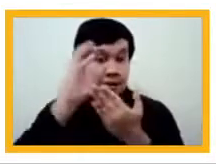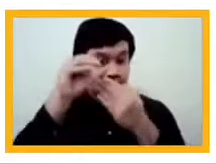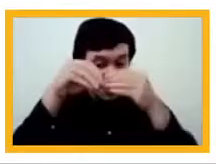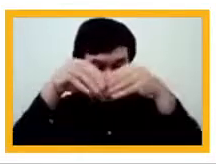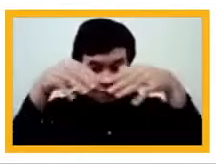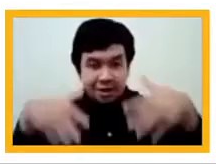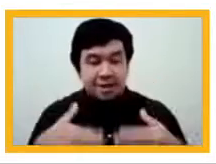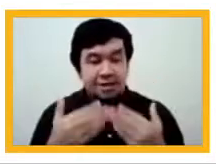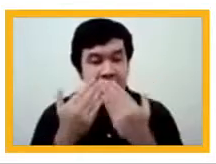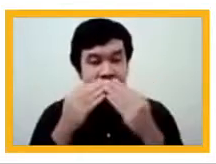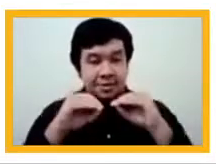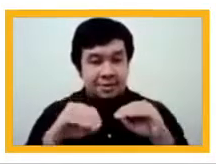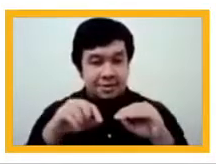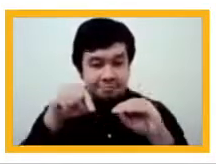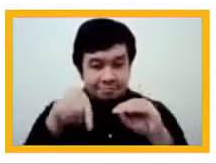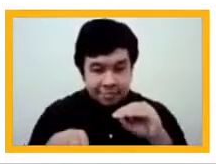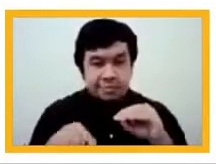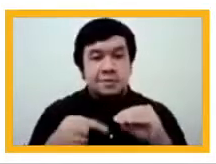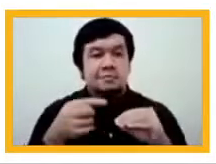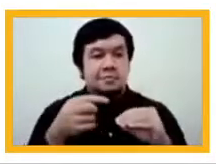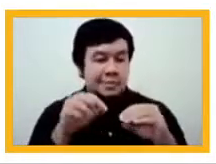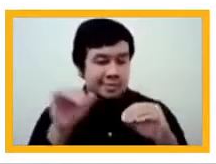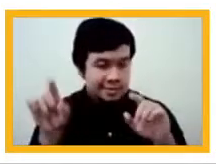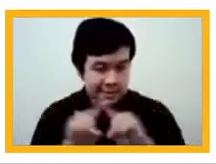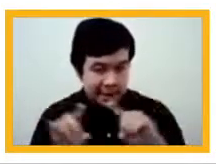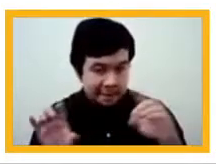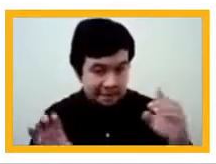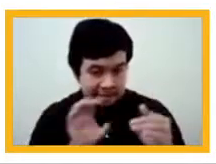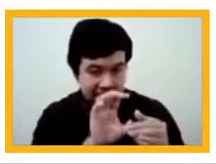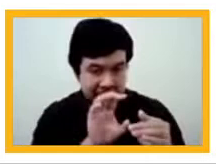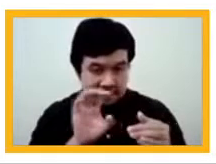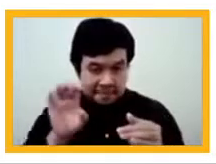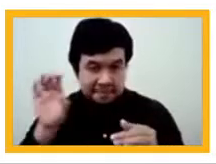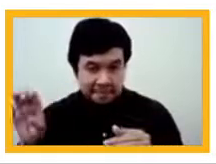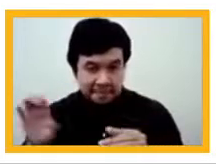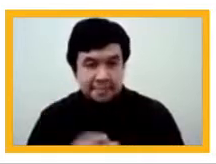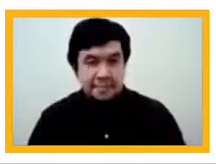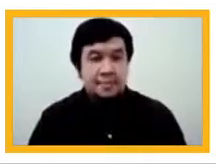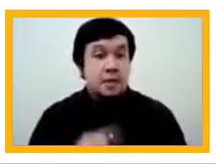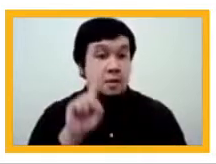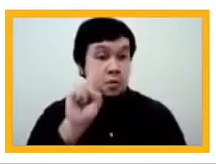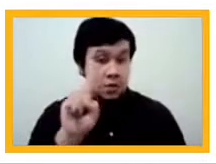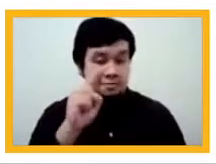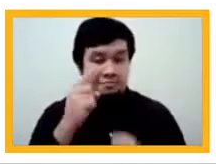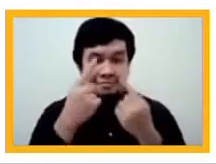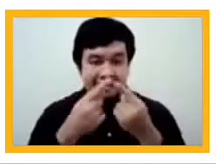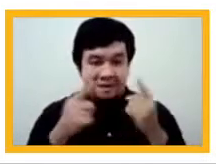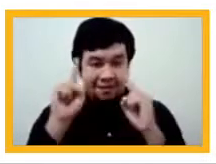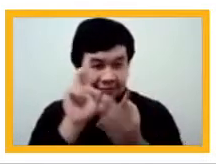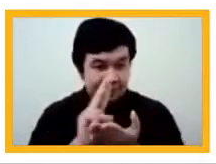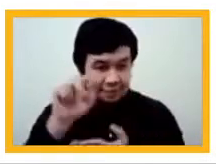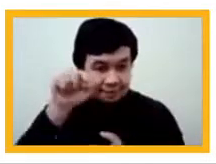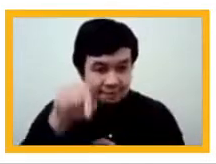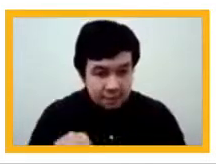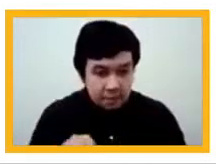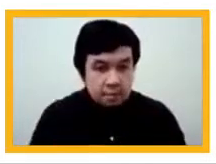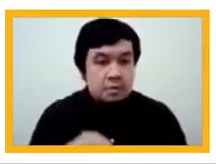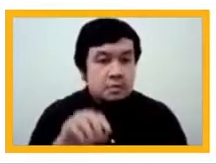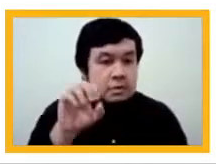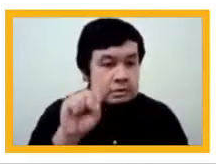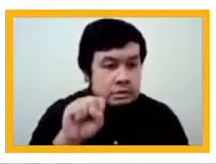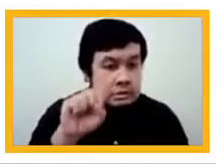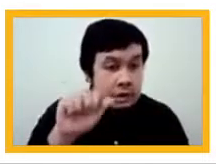slide shows the case of Sejong University. This university is located in Seoul, and they